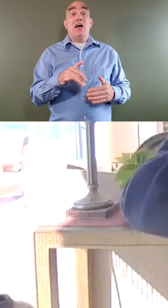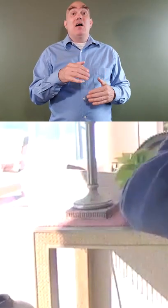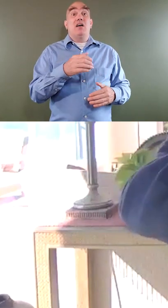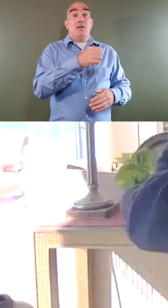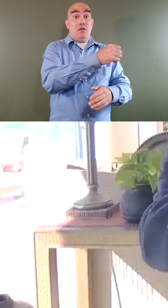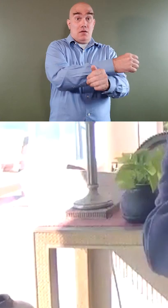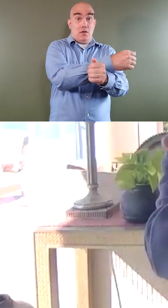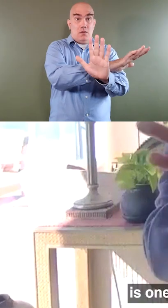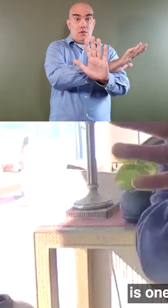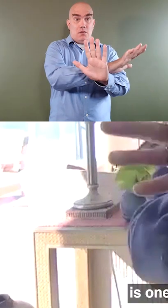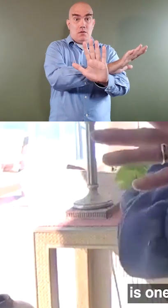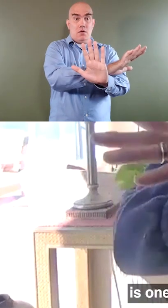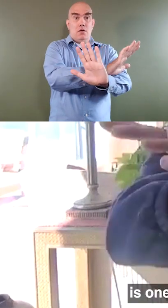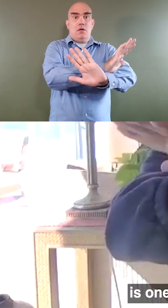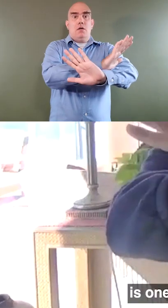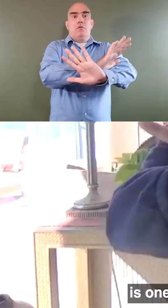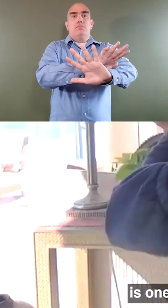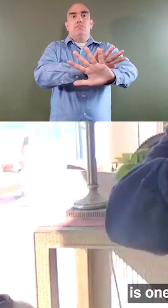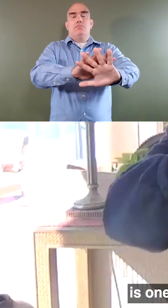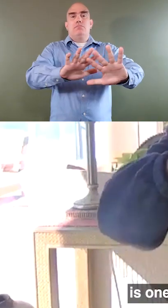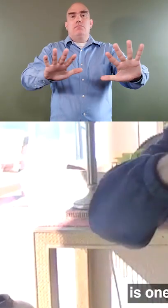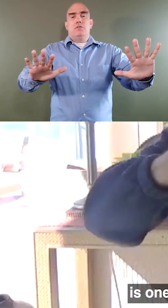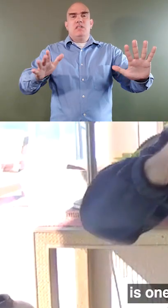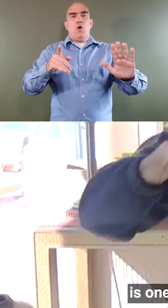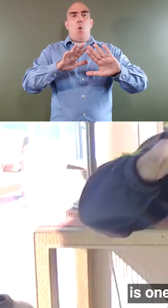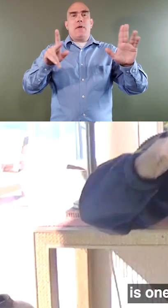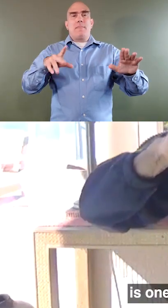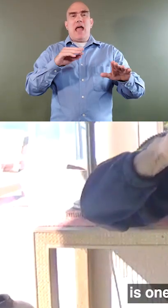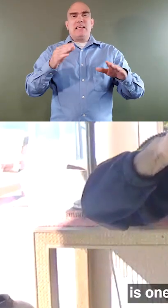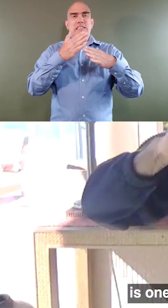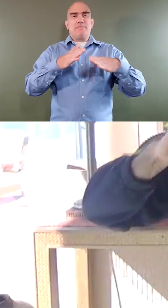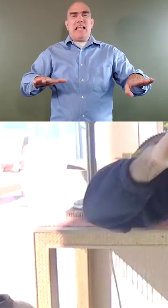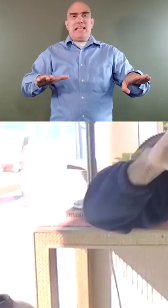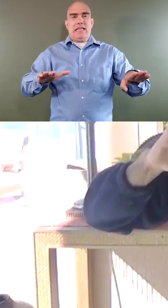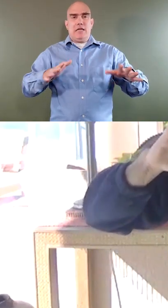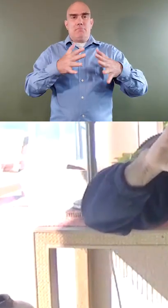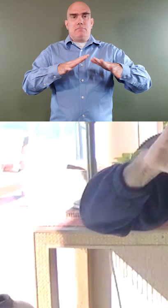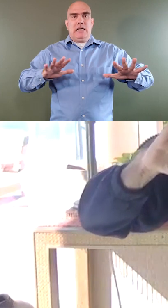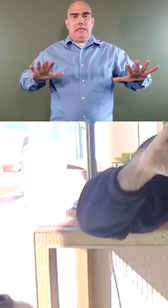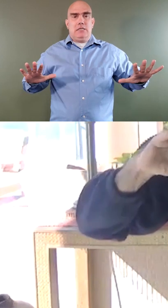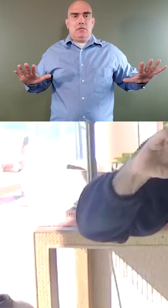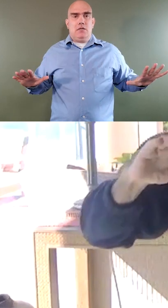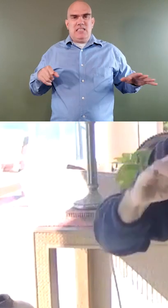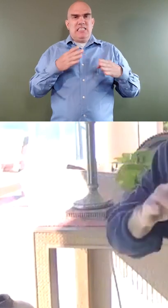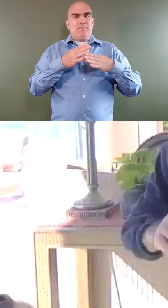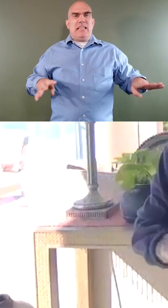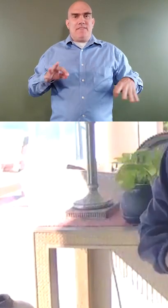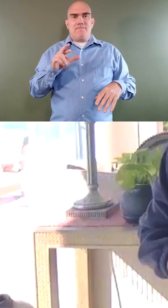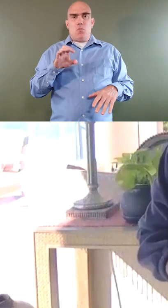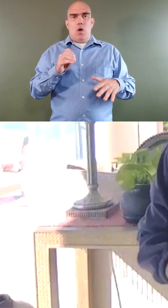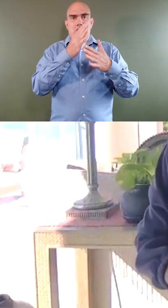feeling here is one of opening up and splitting back. This is a splitting